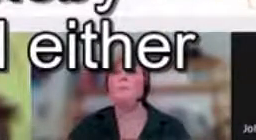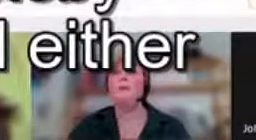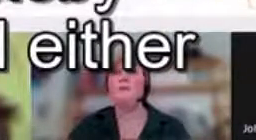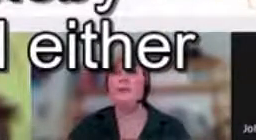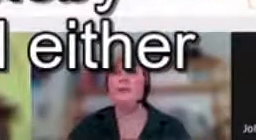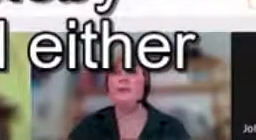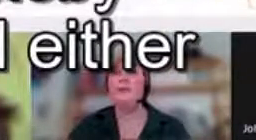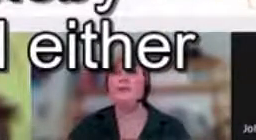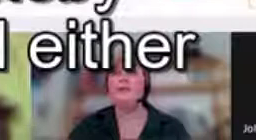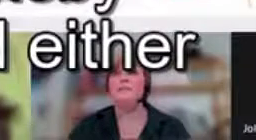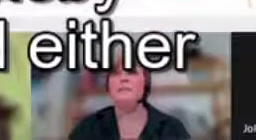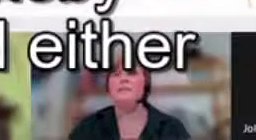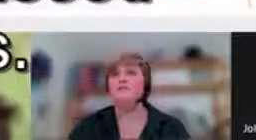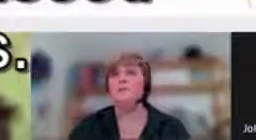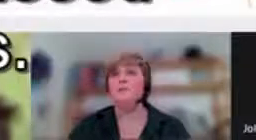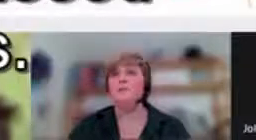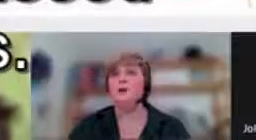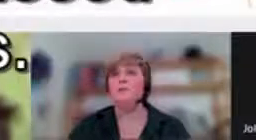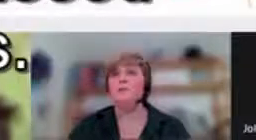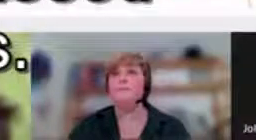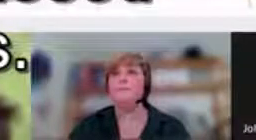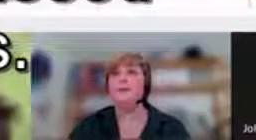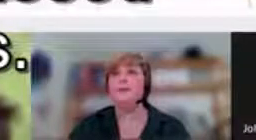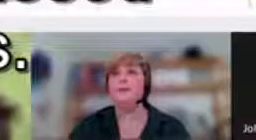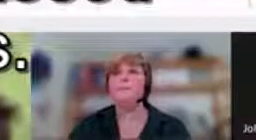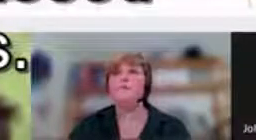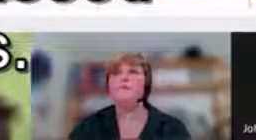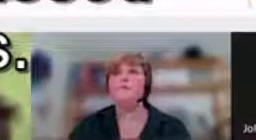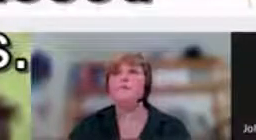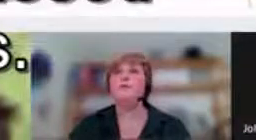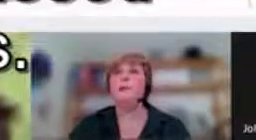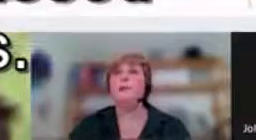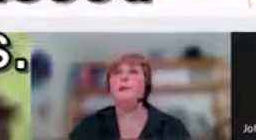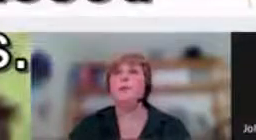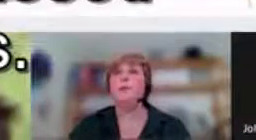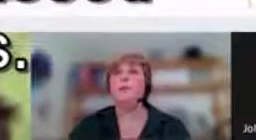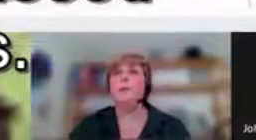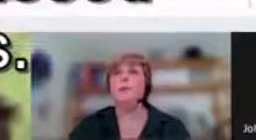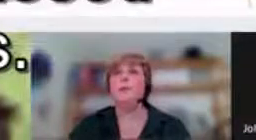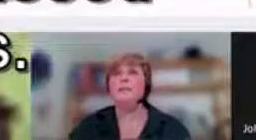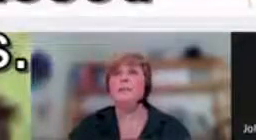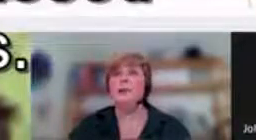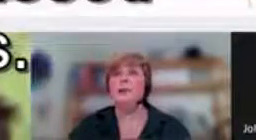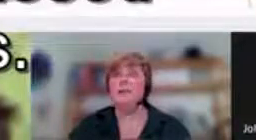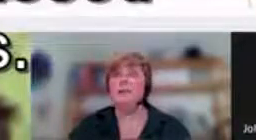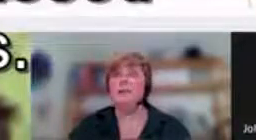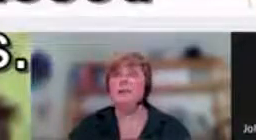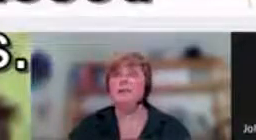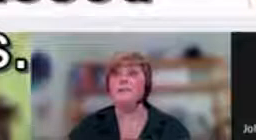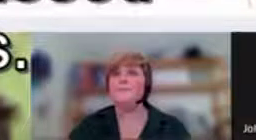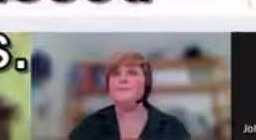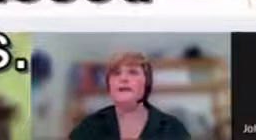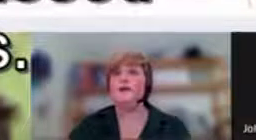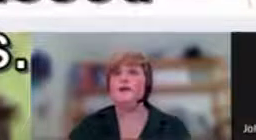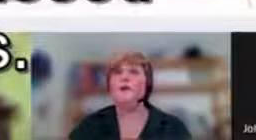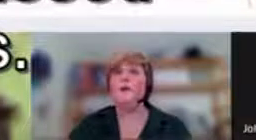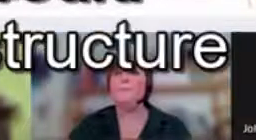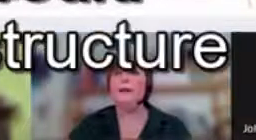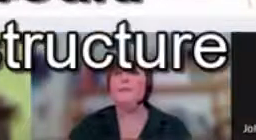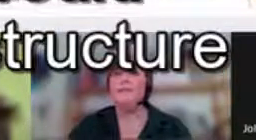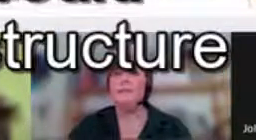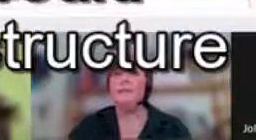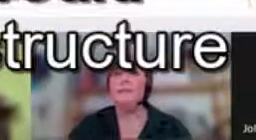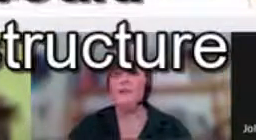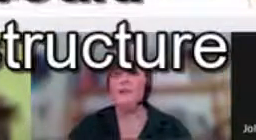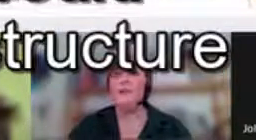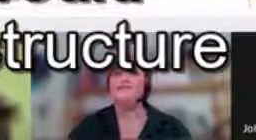would be permanently severed either side of the new road. Before the road is closed, we would put in turning arrangements. When the